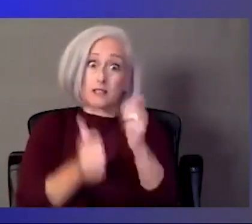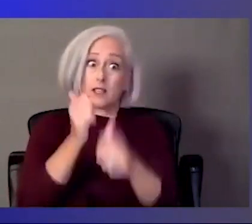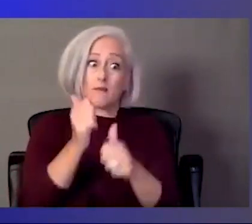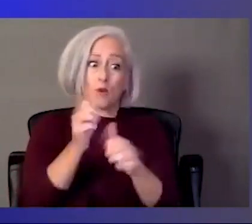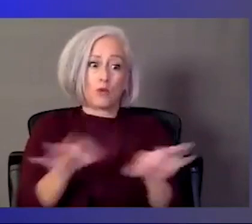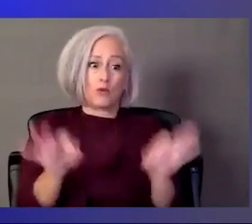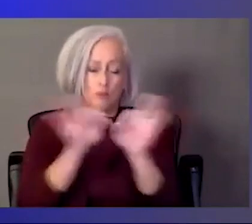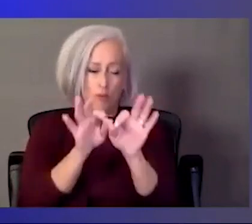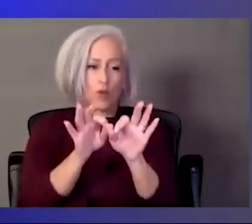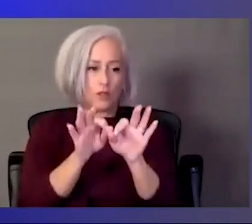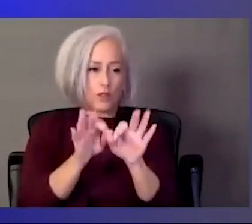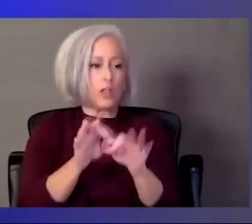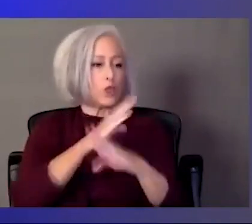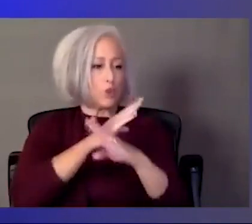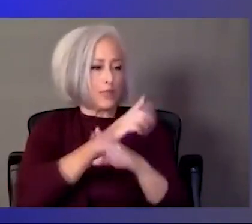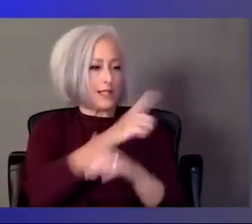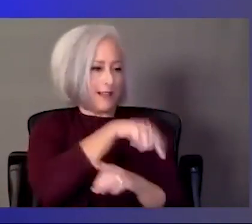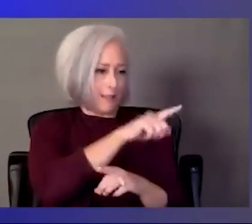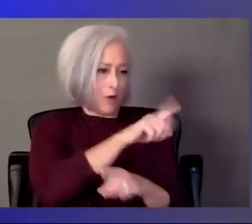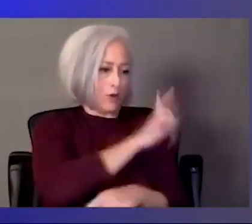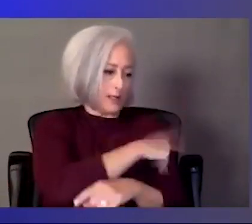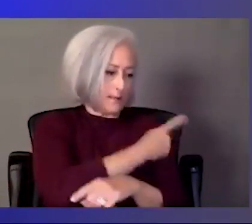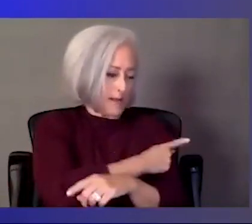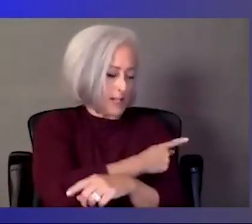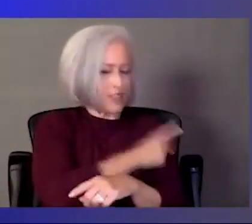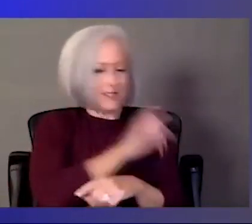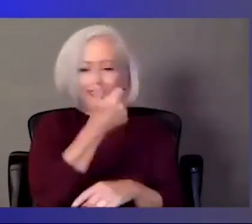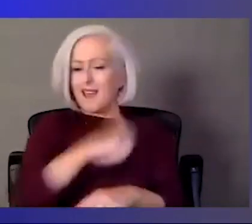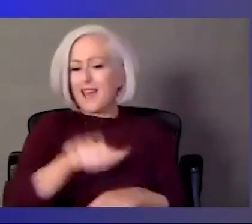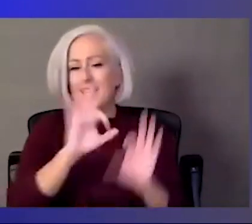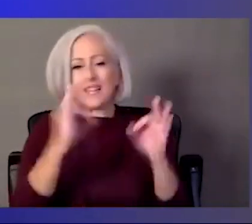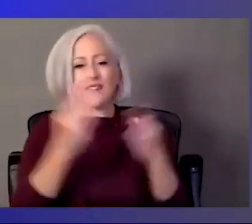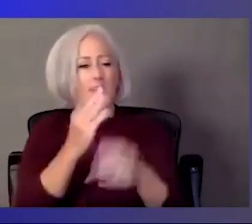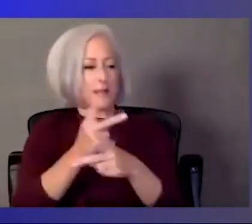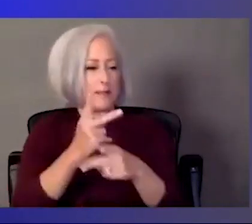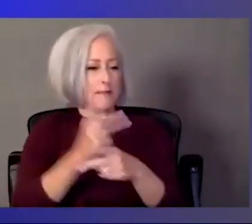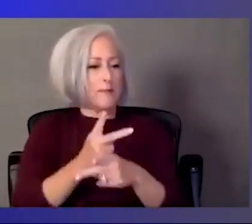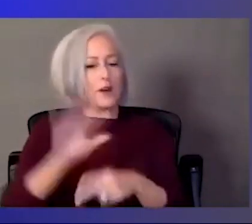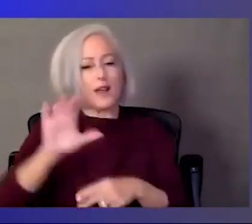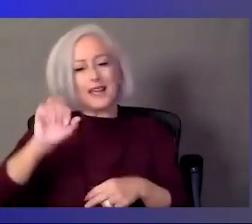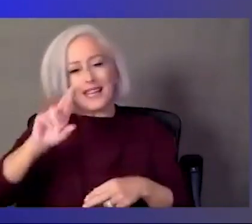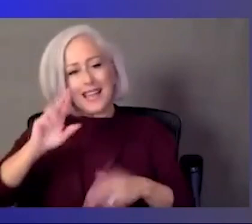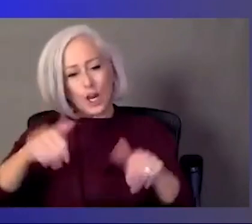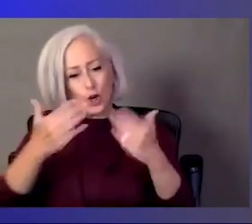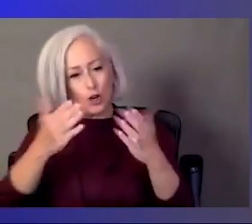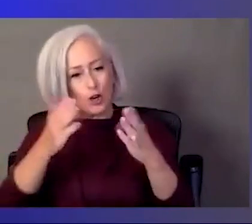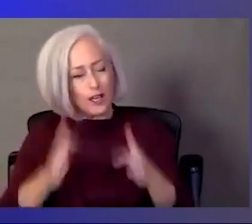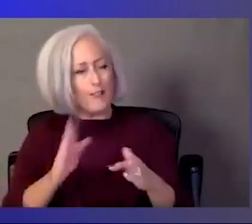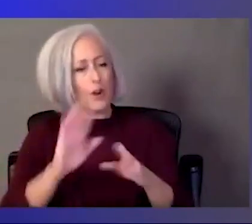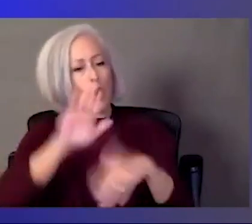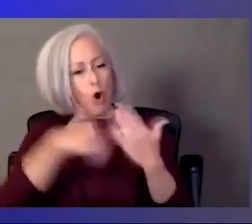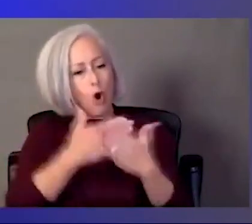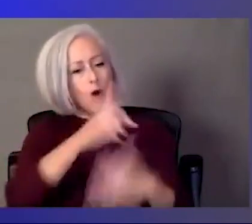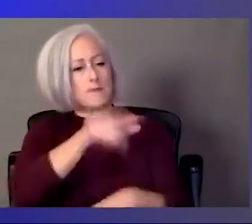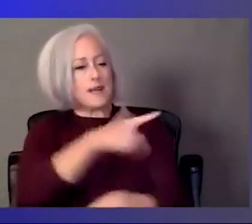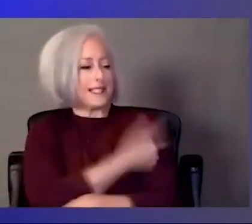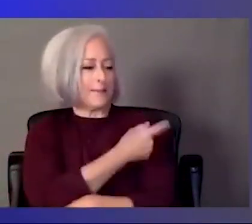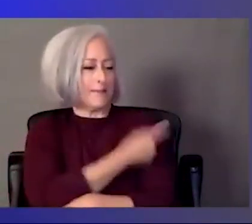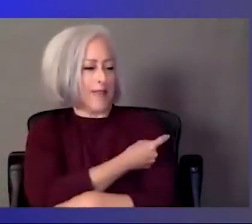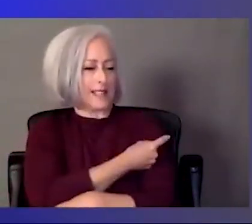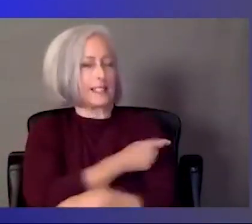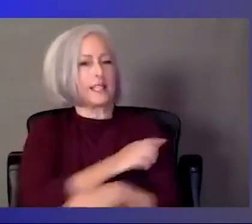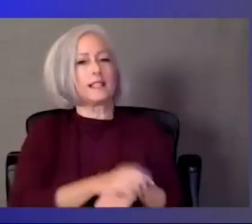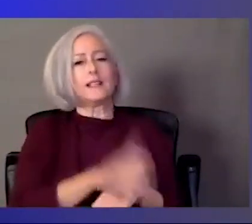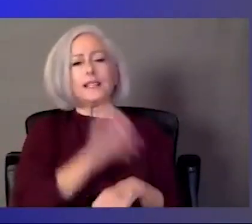protecting them, getting their family members, any caregivers vaccinated. It's so important. I talked about Sydney with